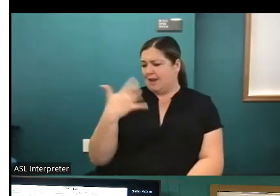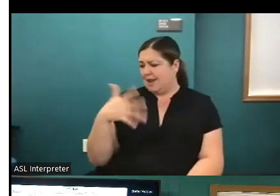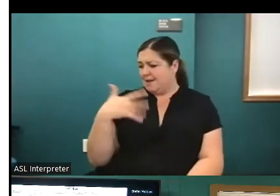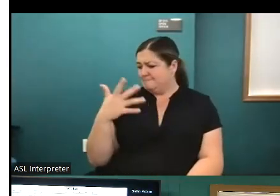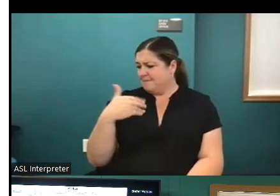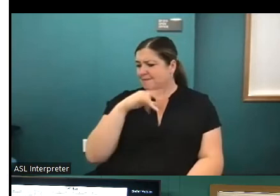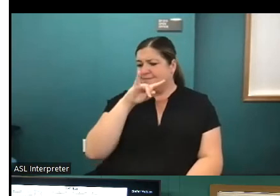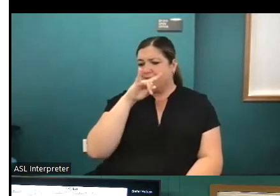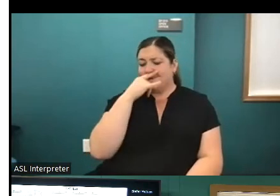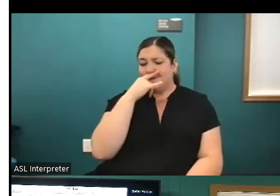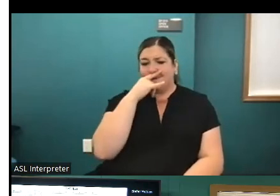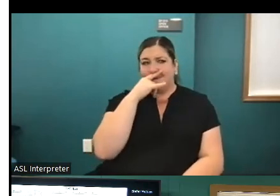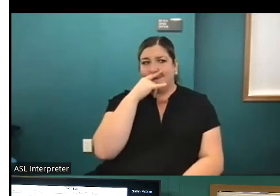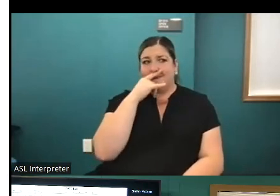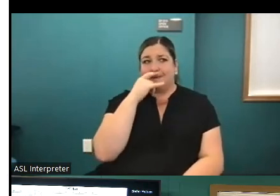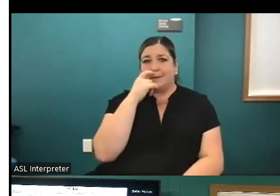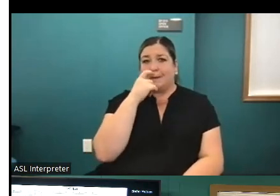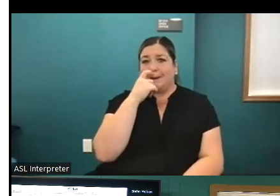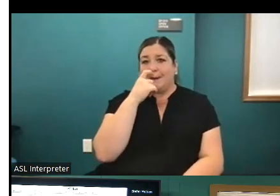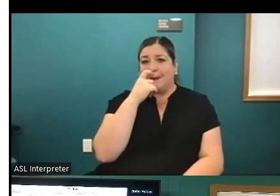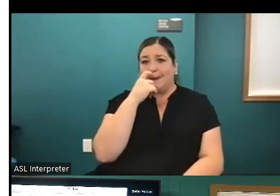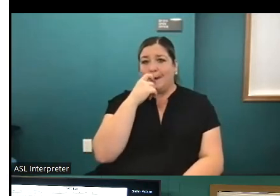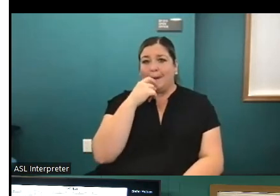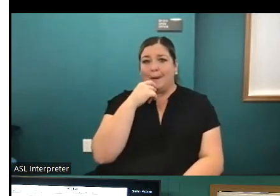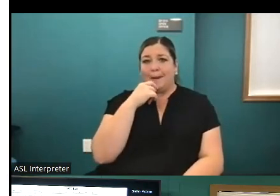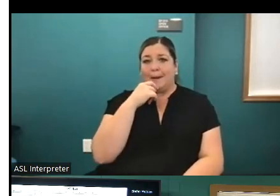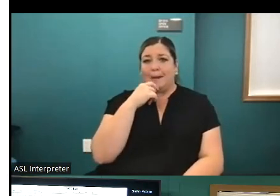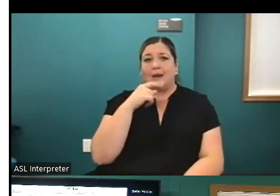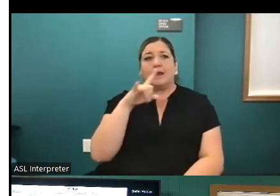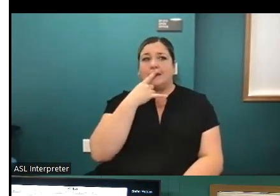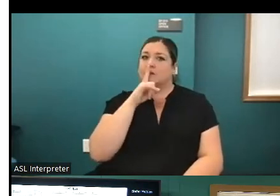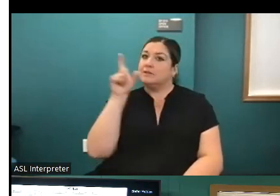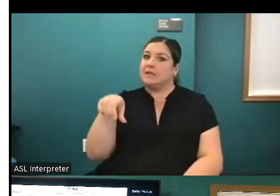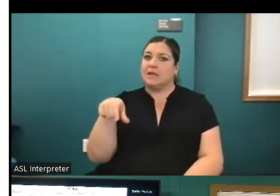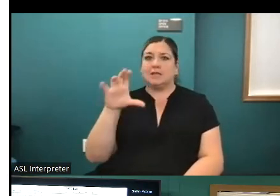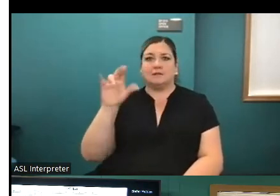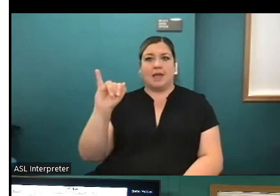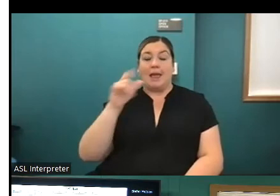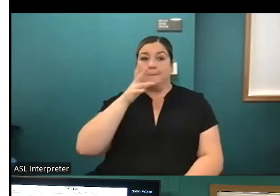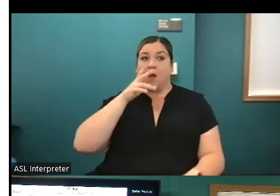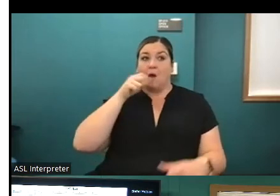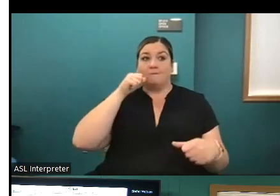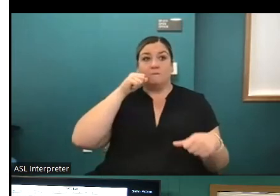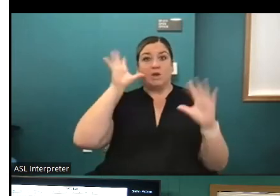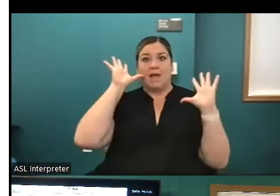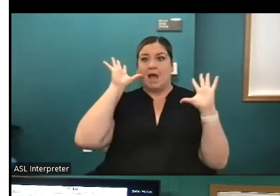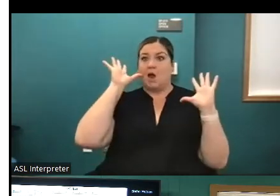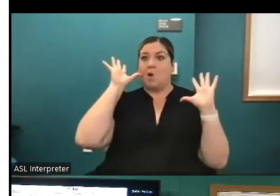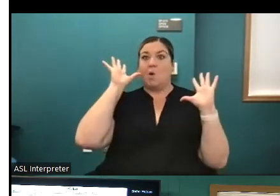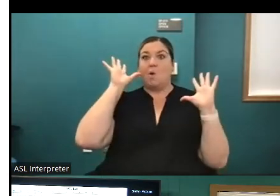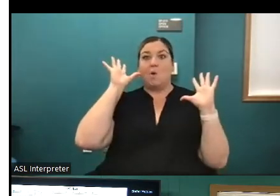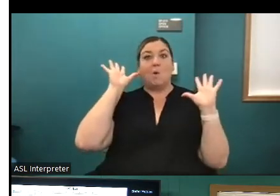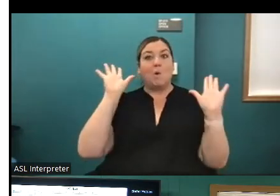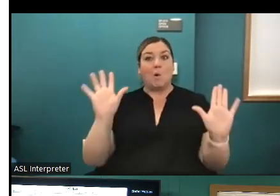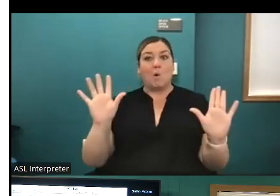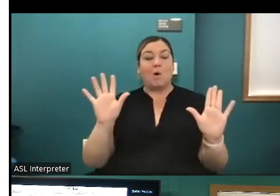a kid and, oh, it might be you actually. This kid who really needs cochlear implant. Mom is freaked the freak out. It was me. And so